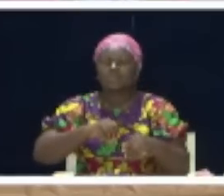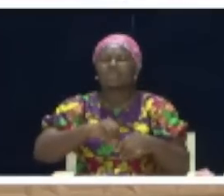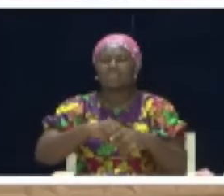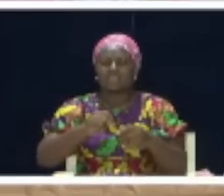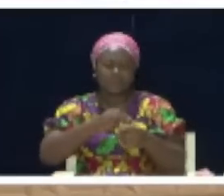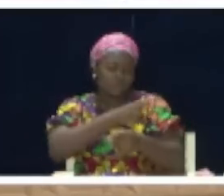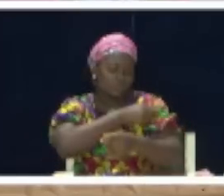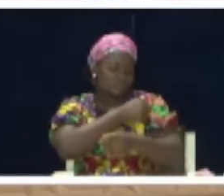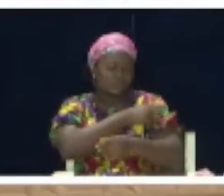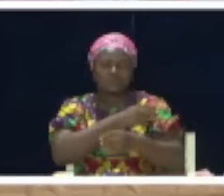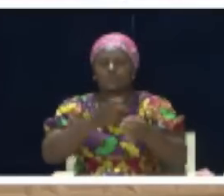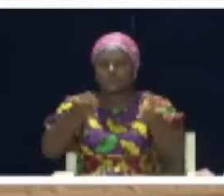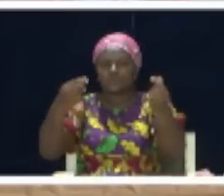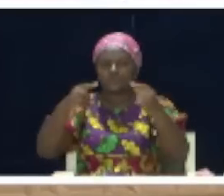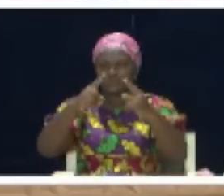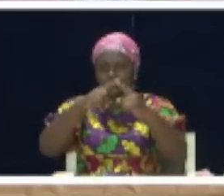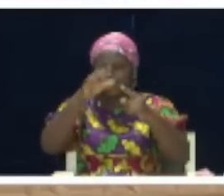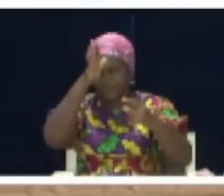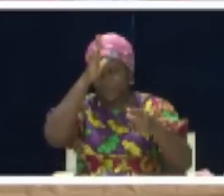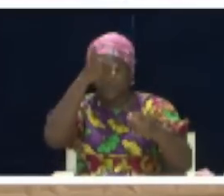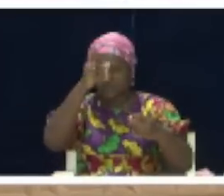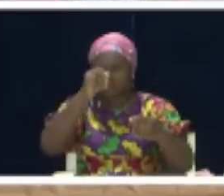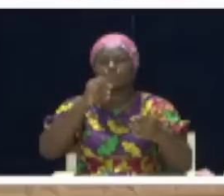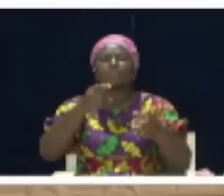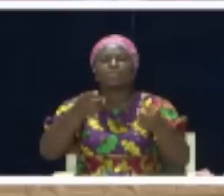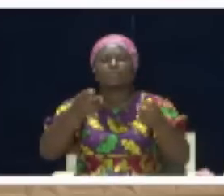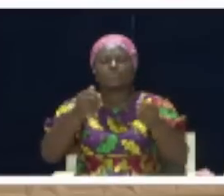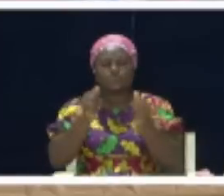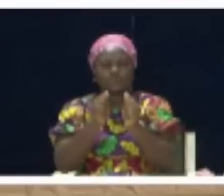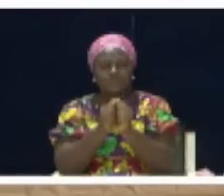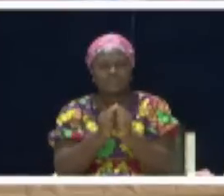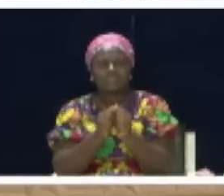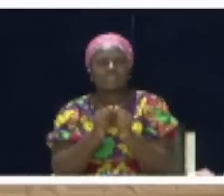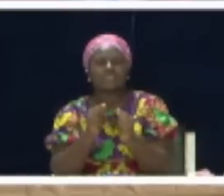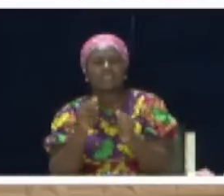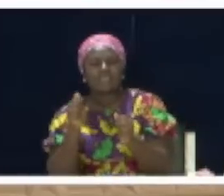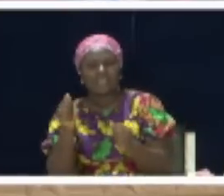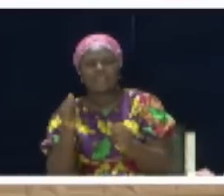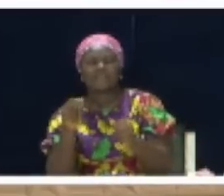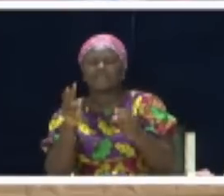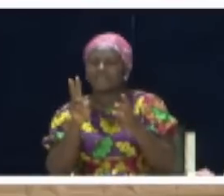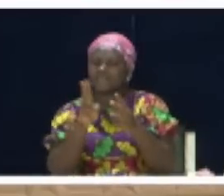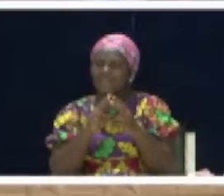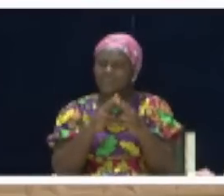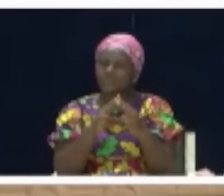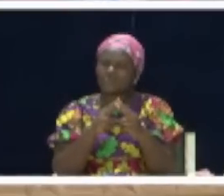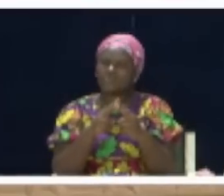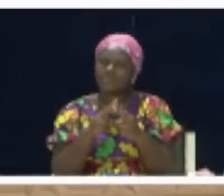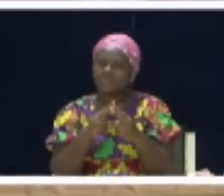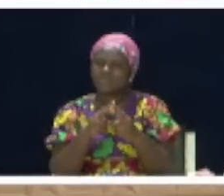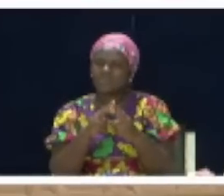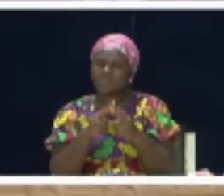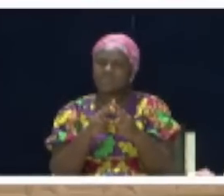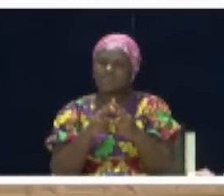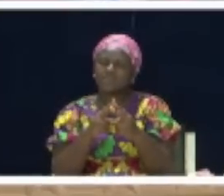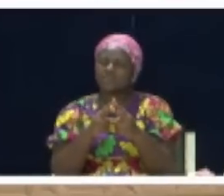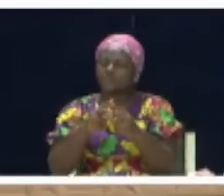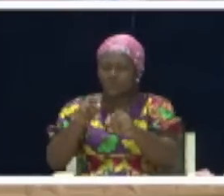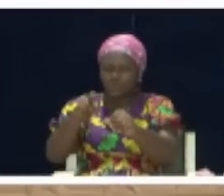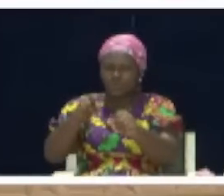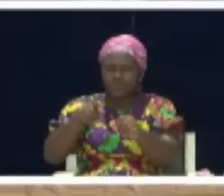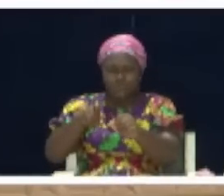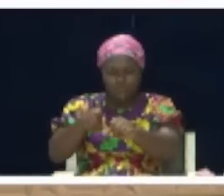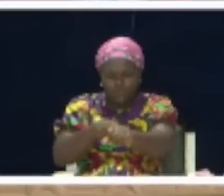came to him with a very long, sharp needle in his hand